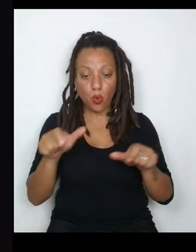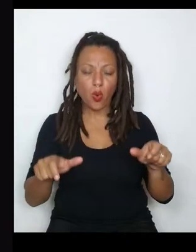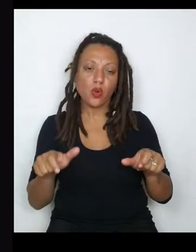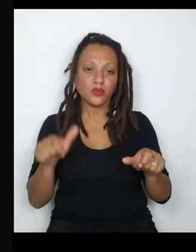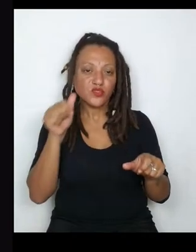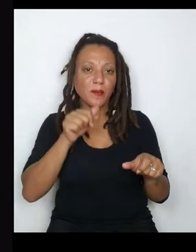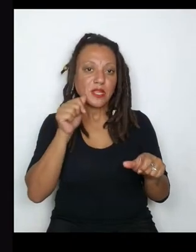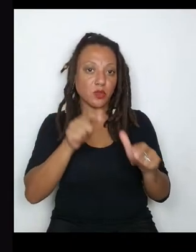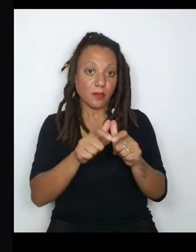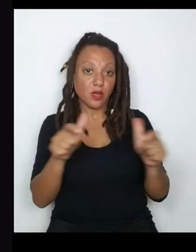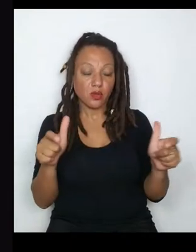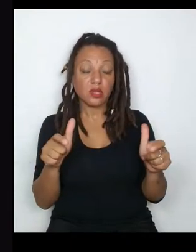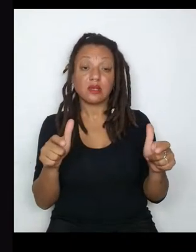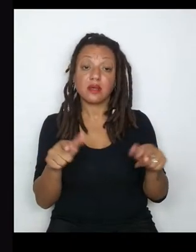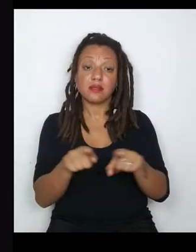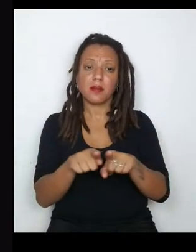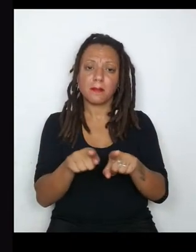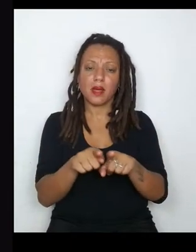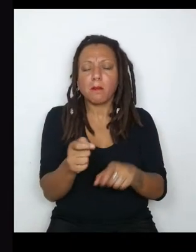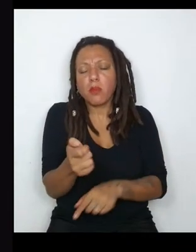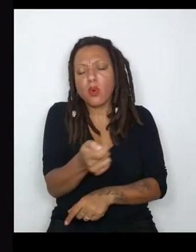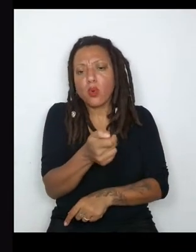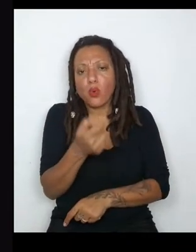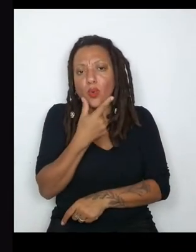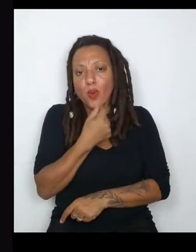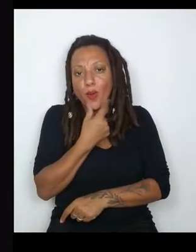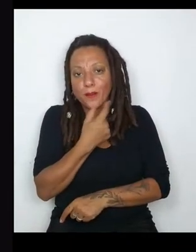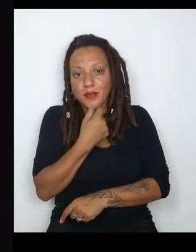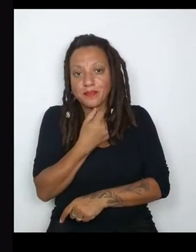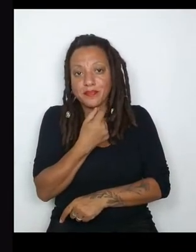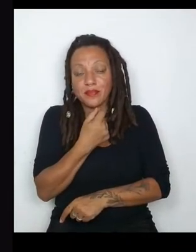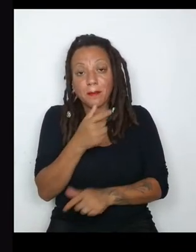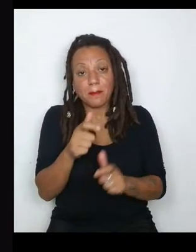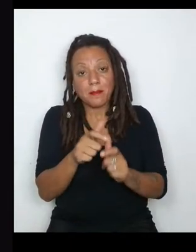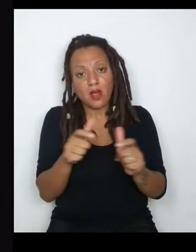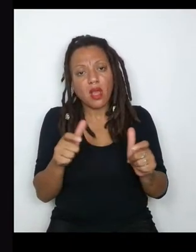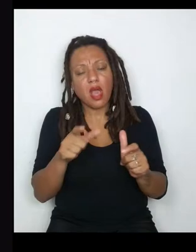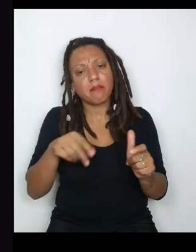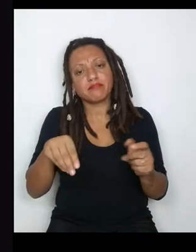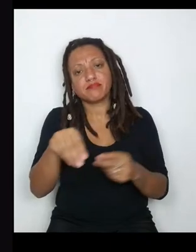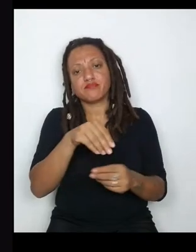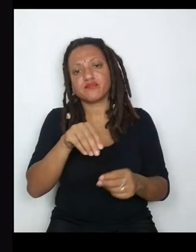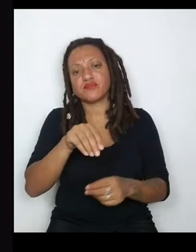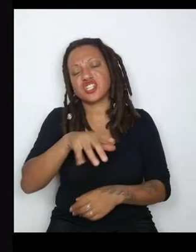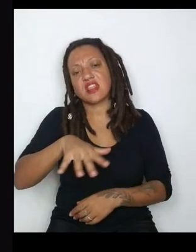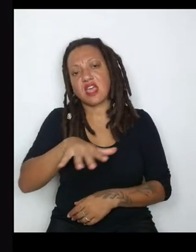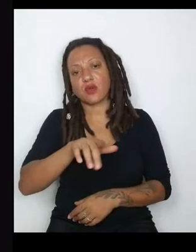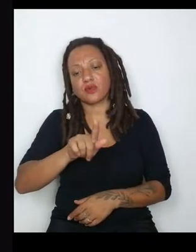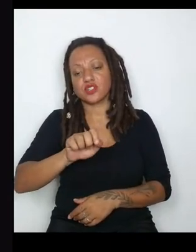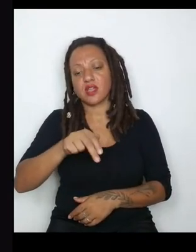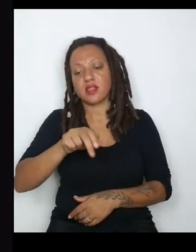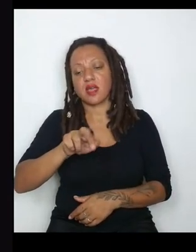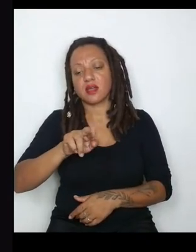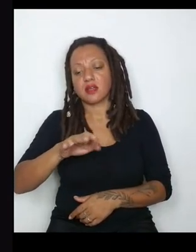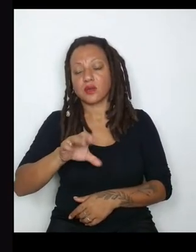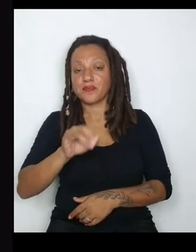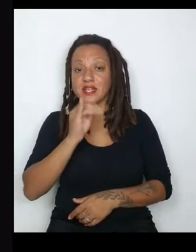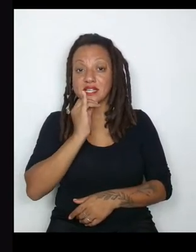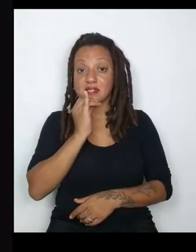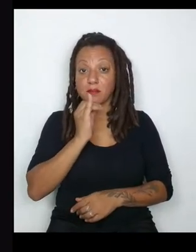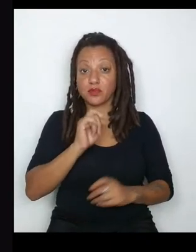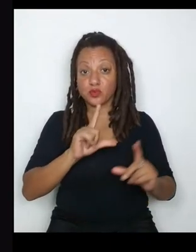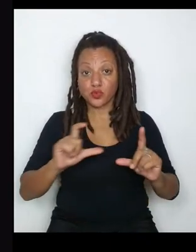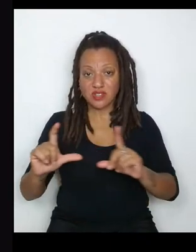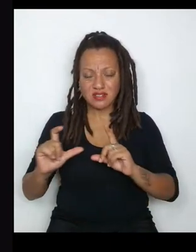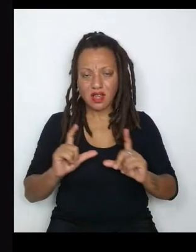overwhelmingly generic even in the portraiture of islanders it is sometimes difficult to distinguish